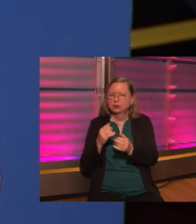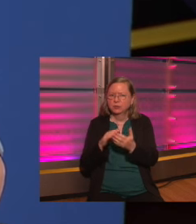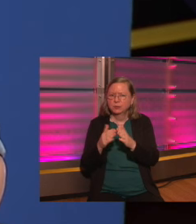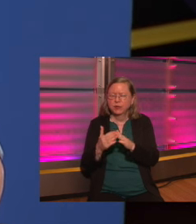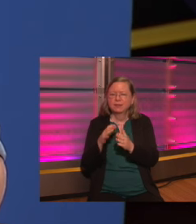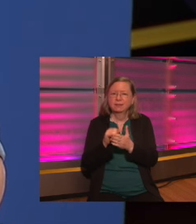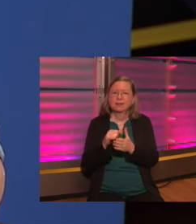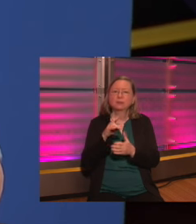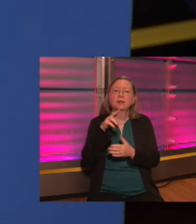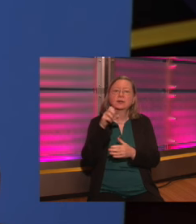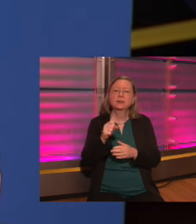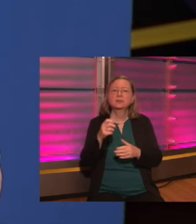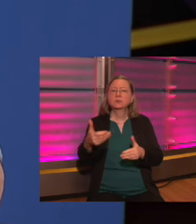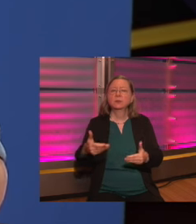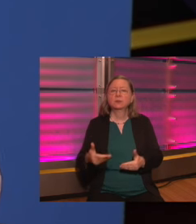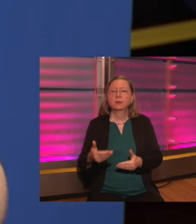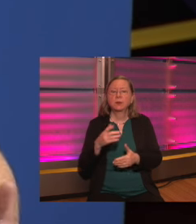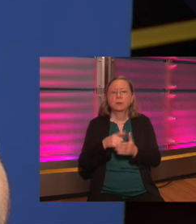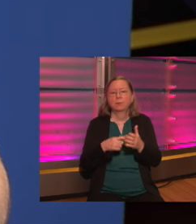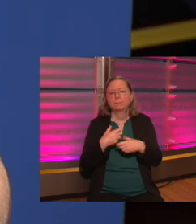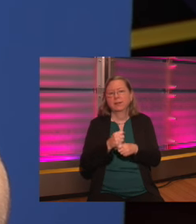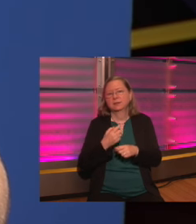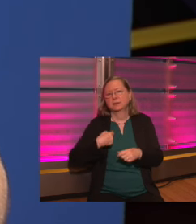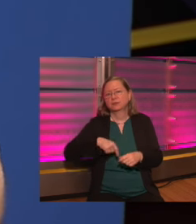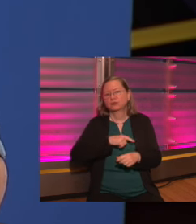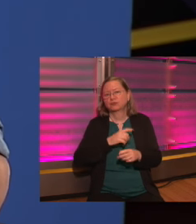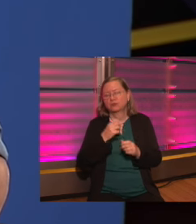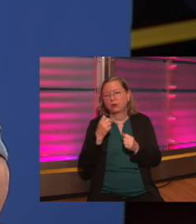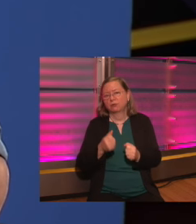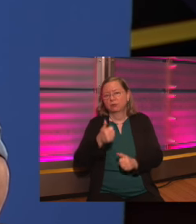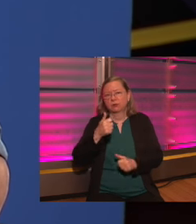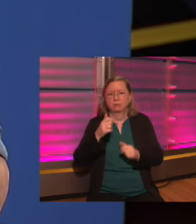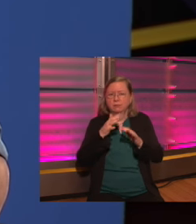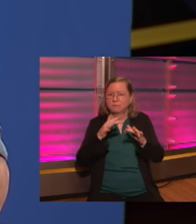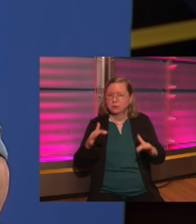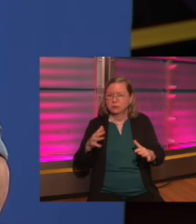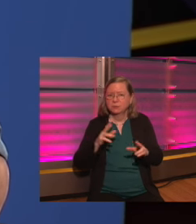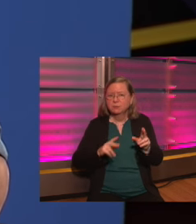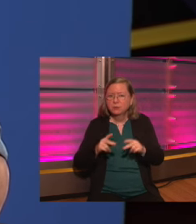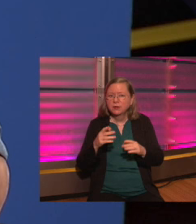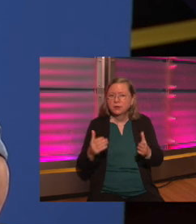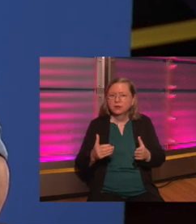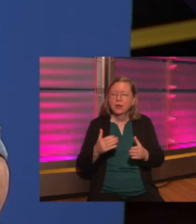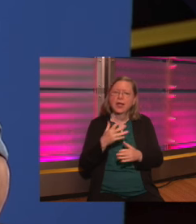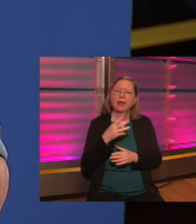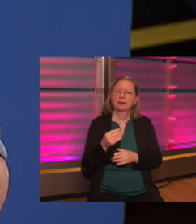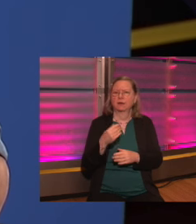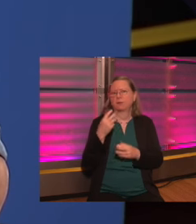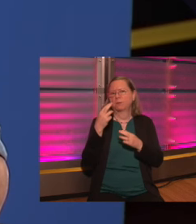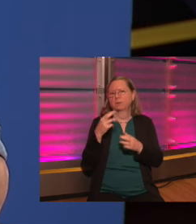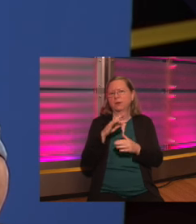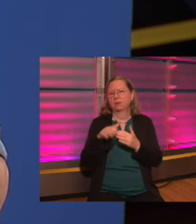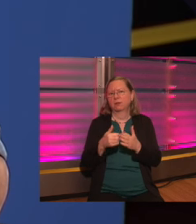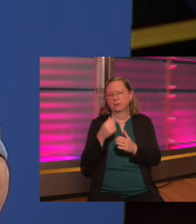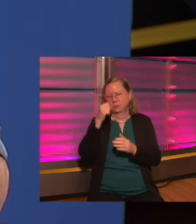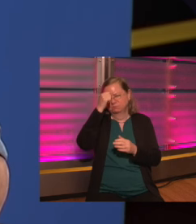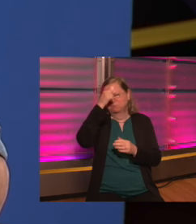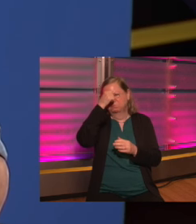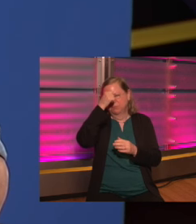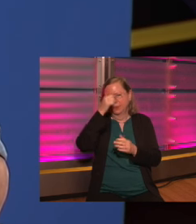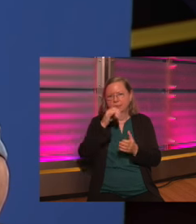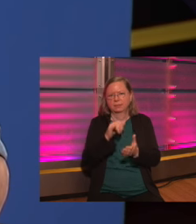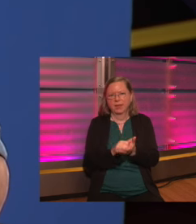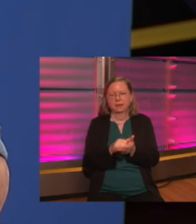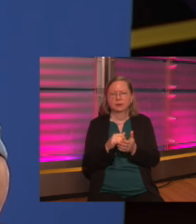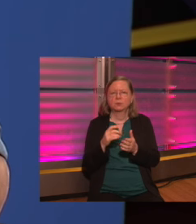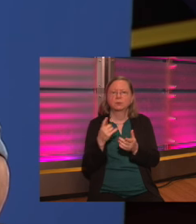is welcoming, that what makes us stronger is the diversity of the people here. And I hope that all of us will continue to keep that in our minds as we leave